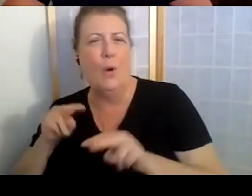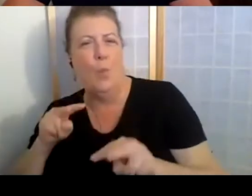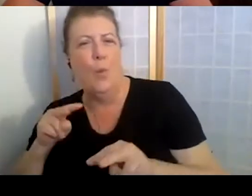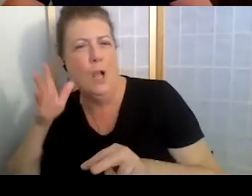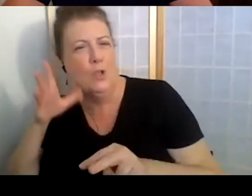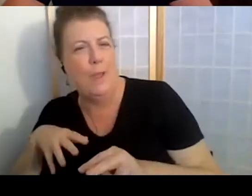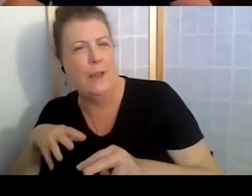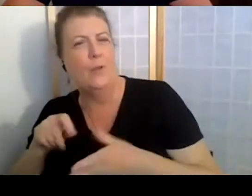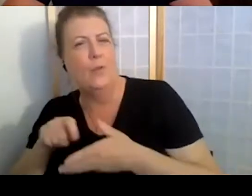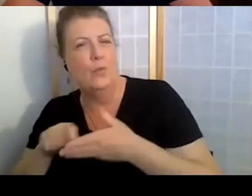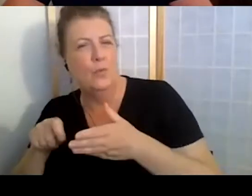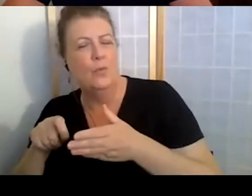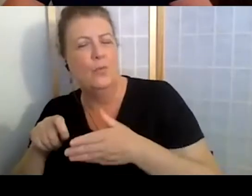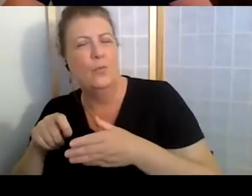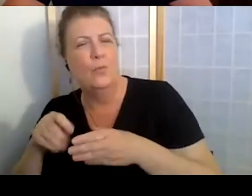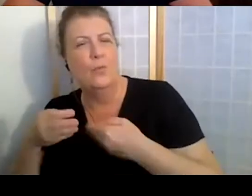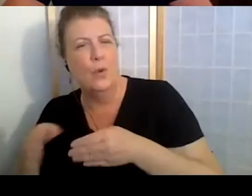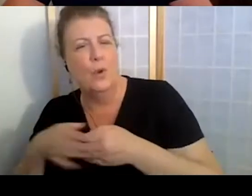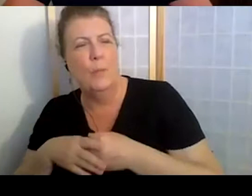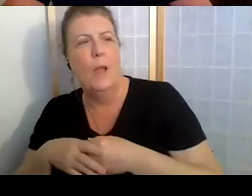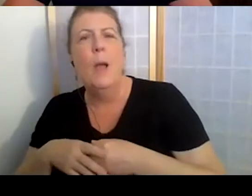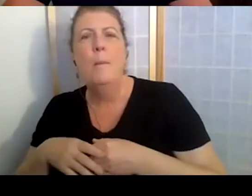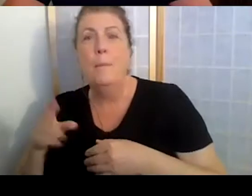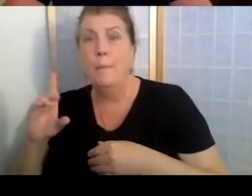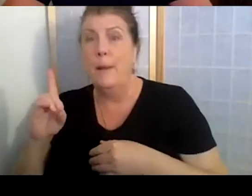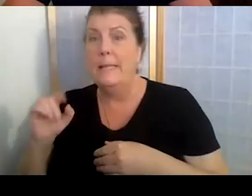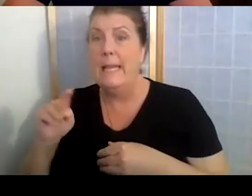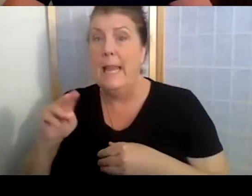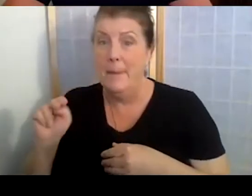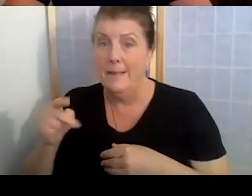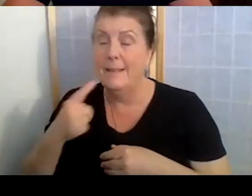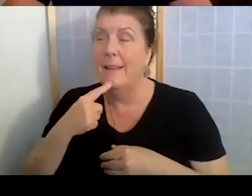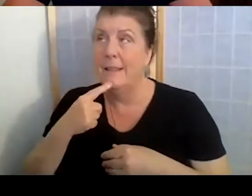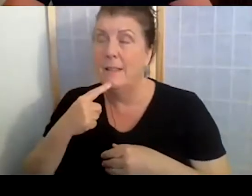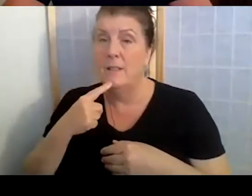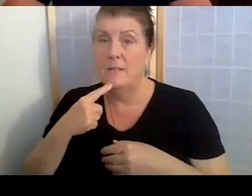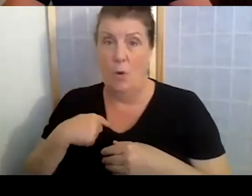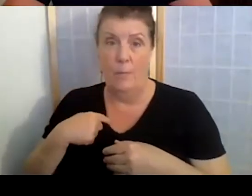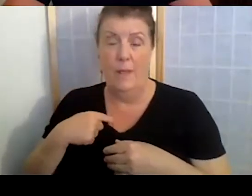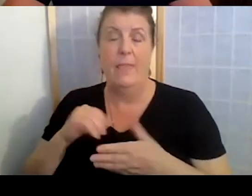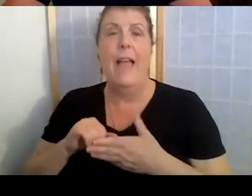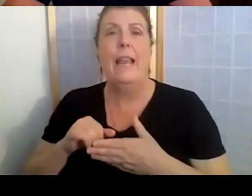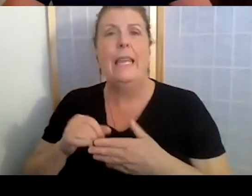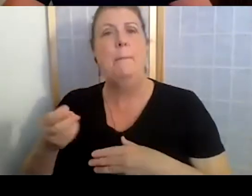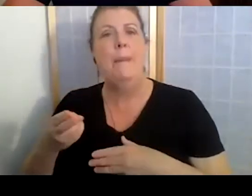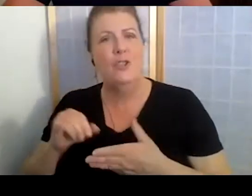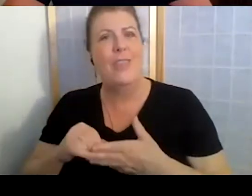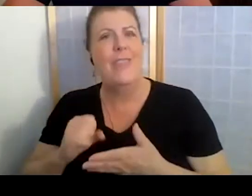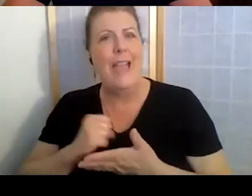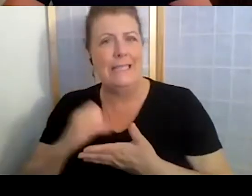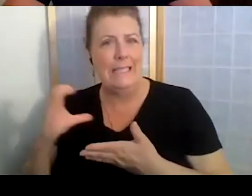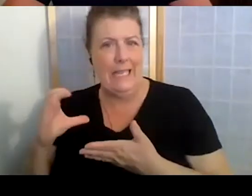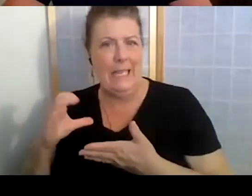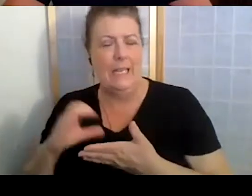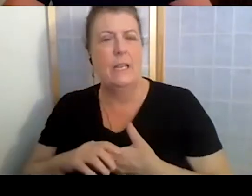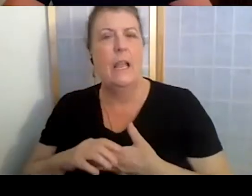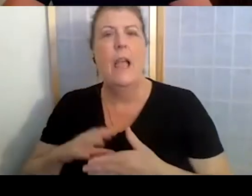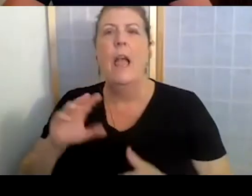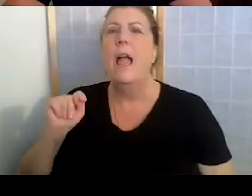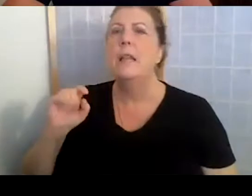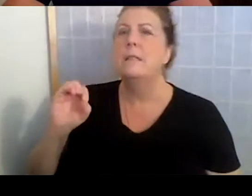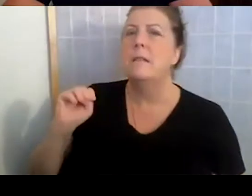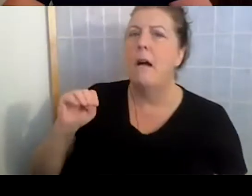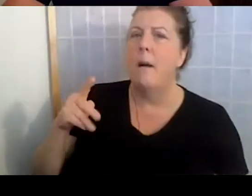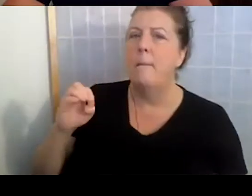he pitched that scene that Carrie Coons would ask this prostitute to shoot at her. And Tom Parada said,